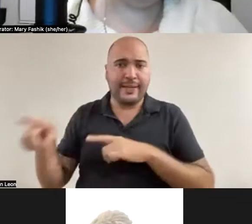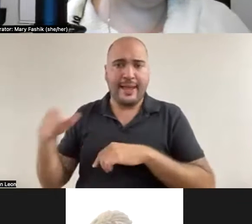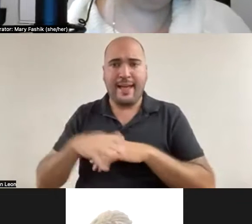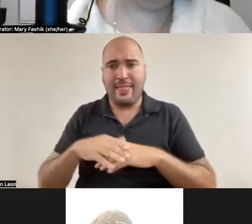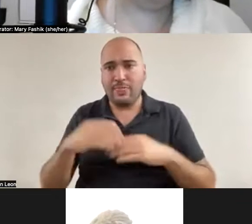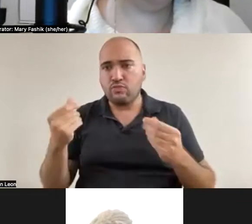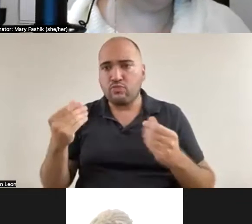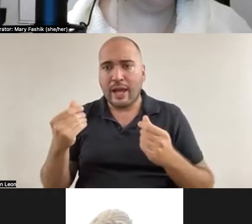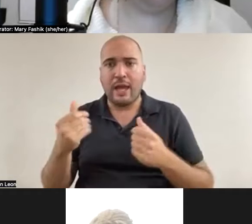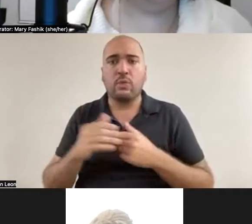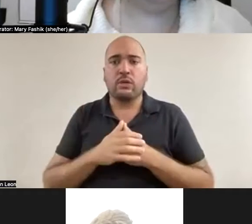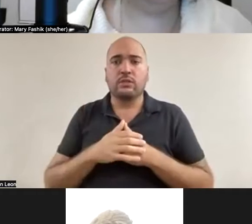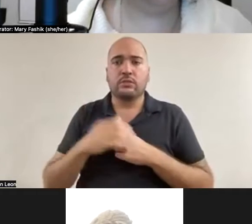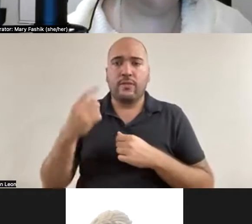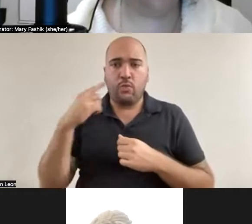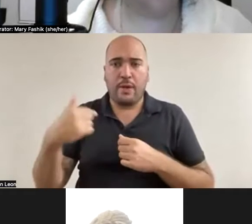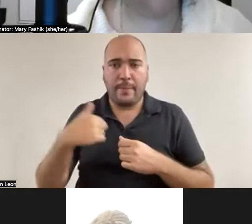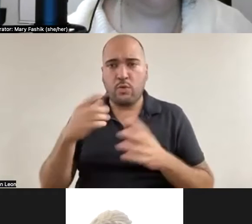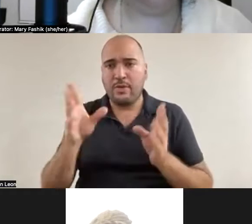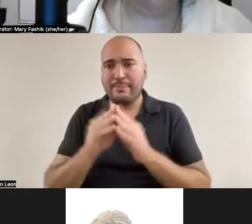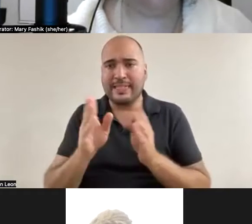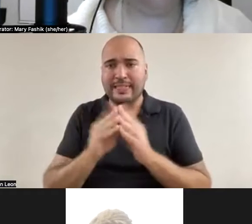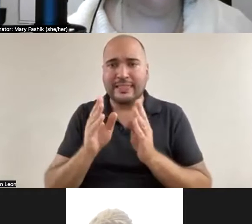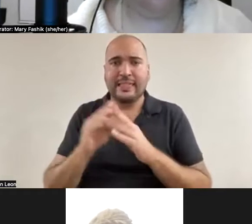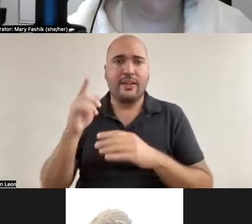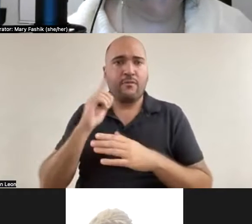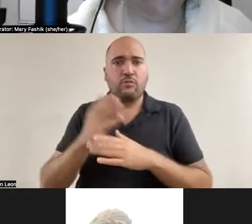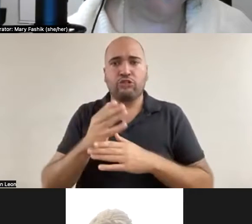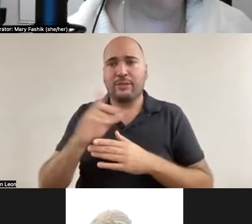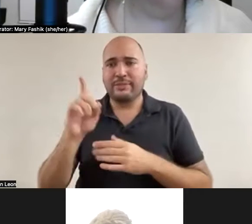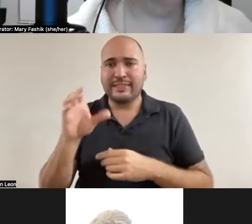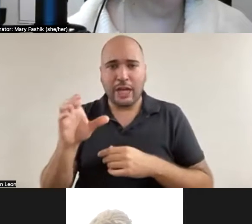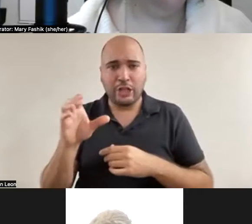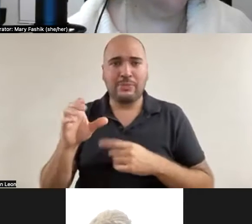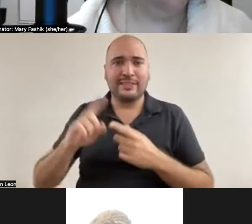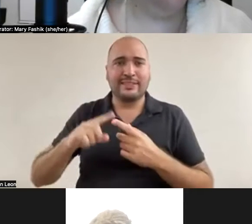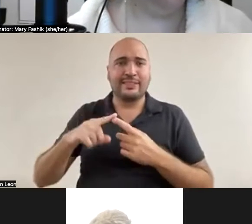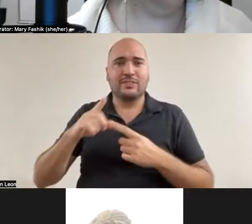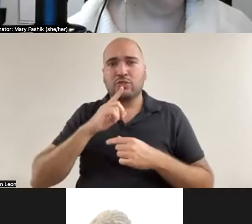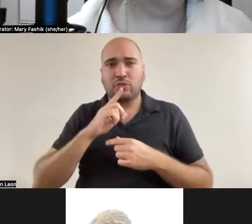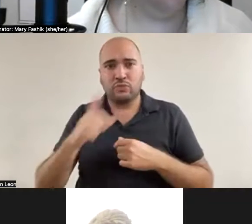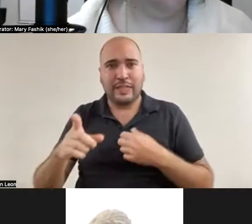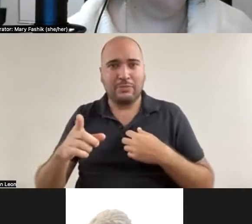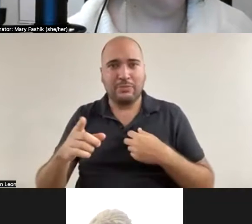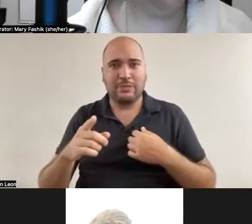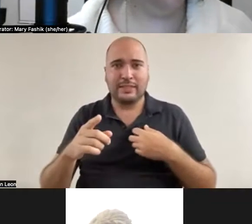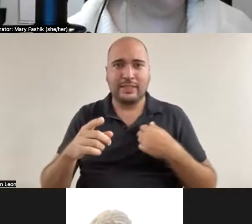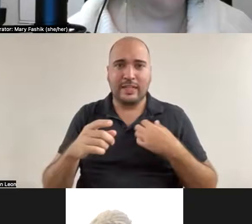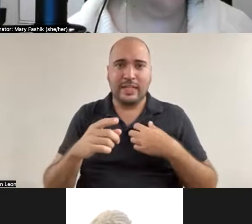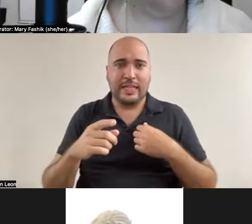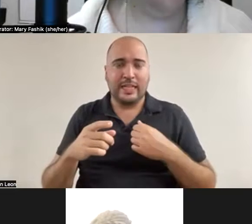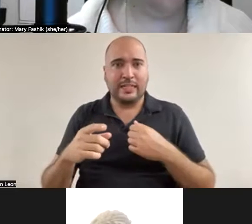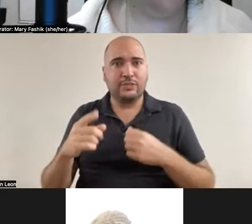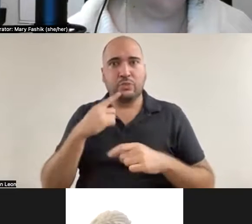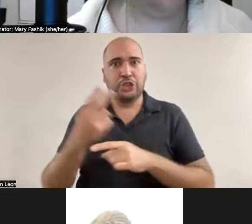ground, for meetings, for sharing documents. it's really it's a really